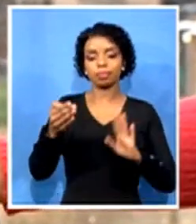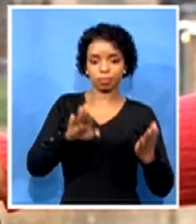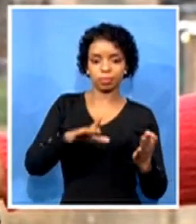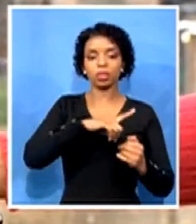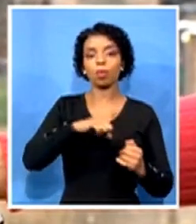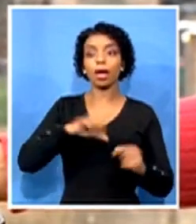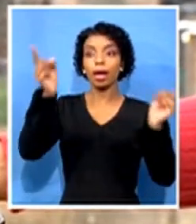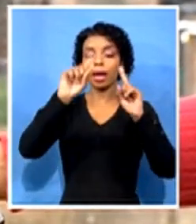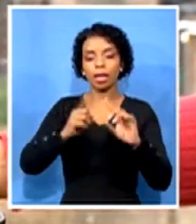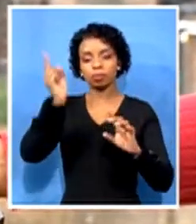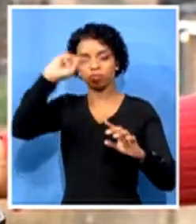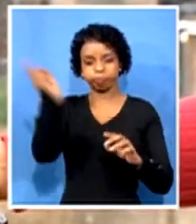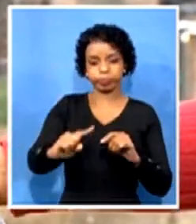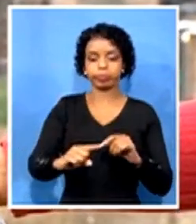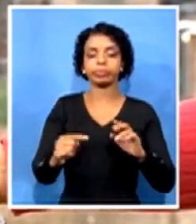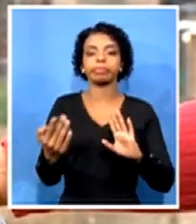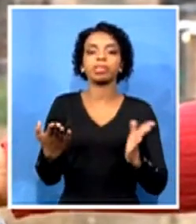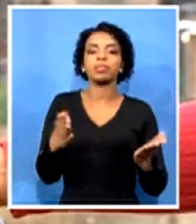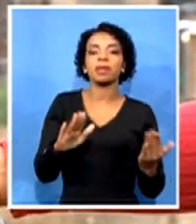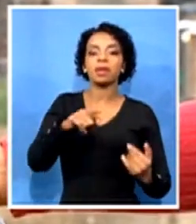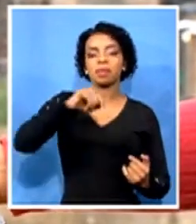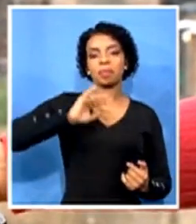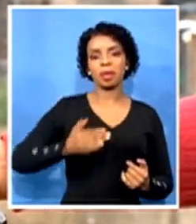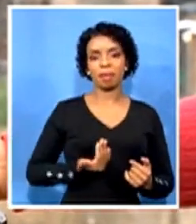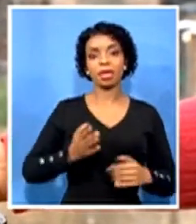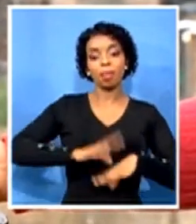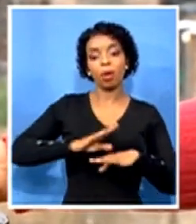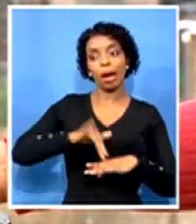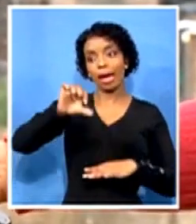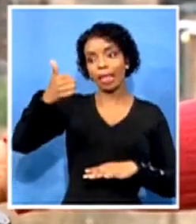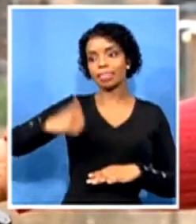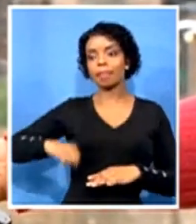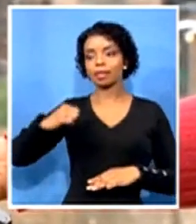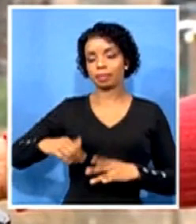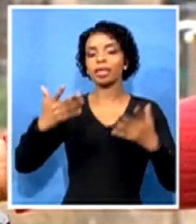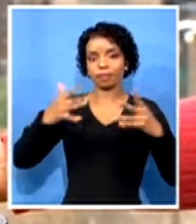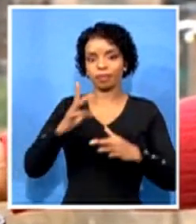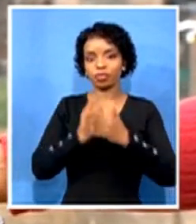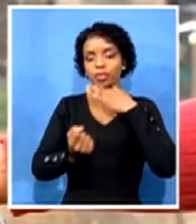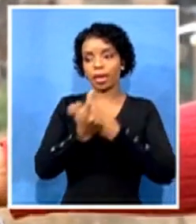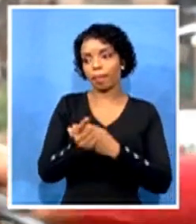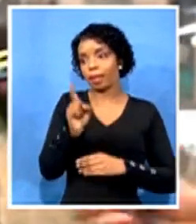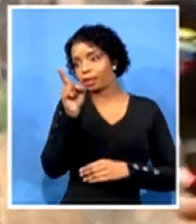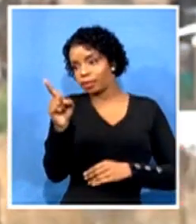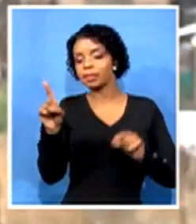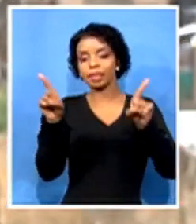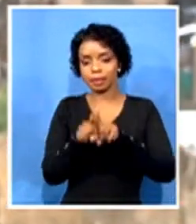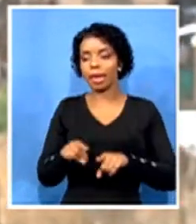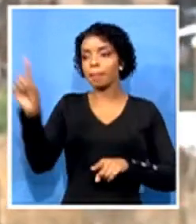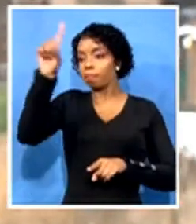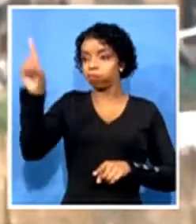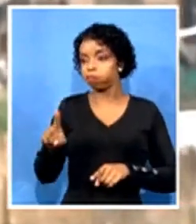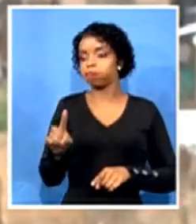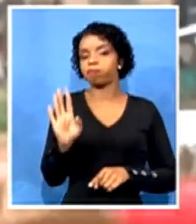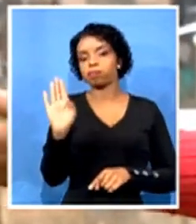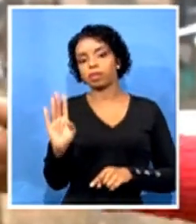incident that happened in another municipality, which it's a lightning incident as well. And Nana, you